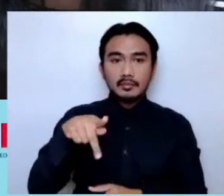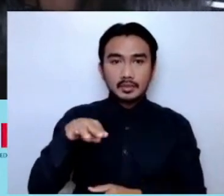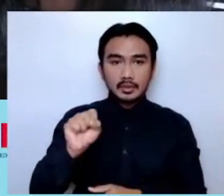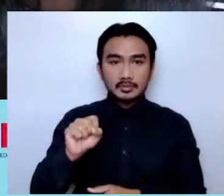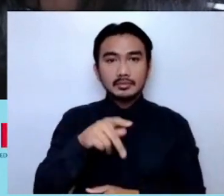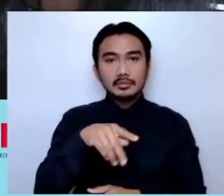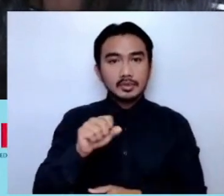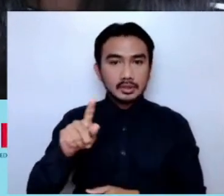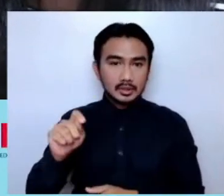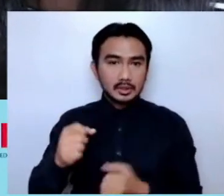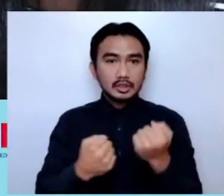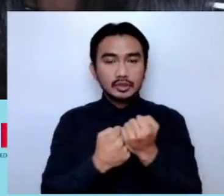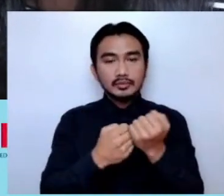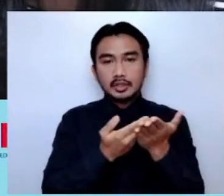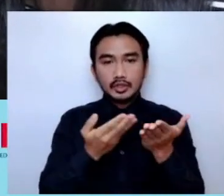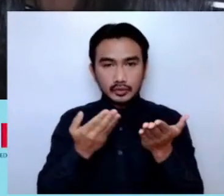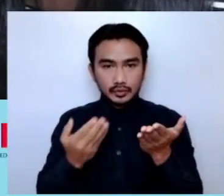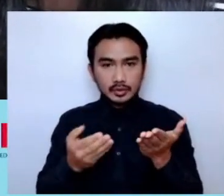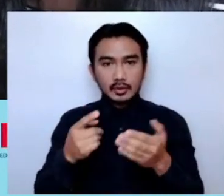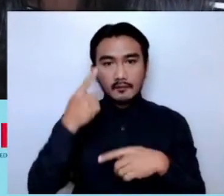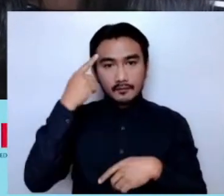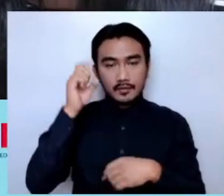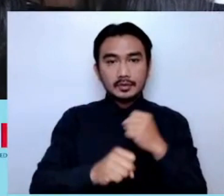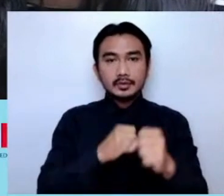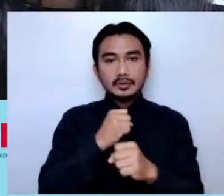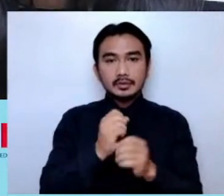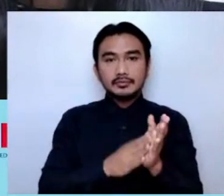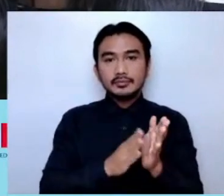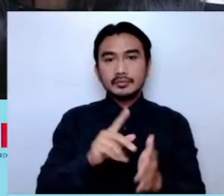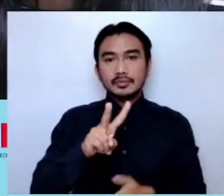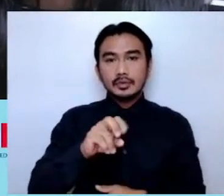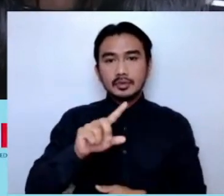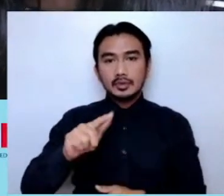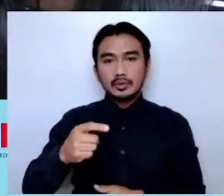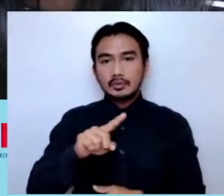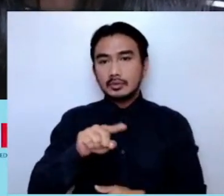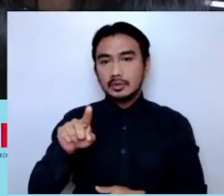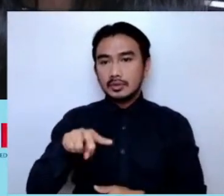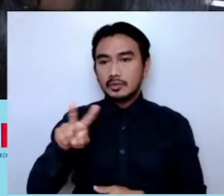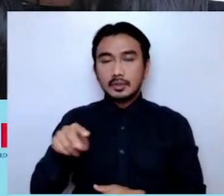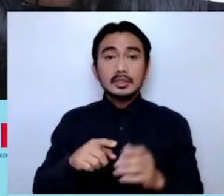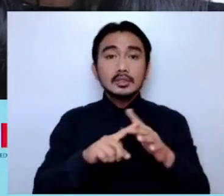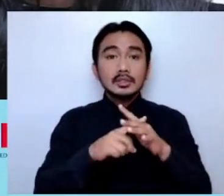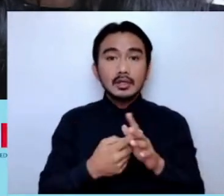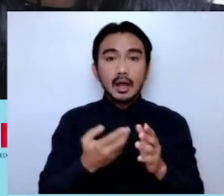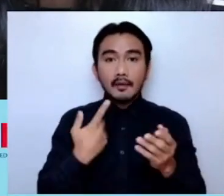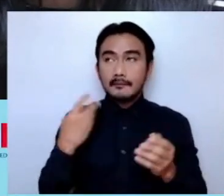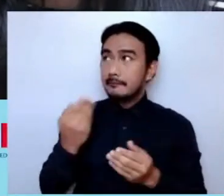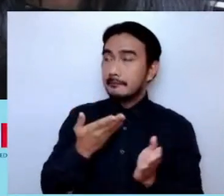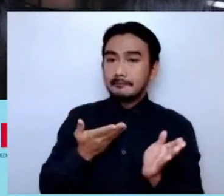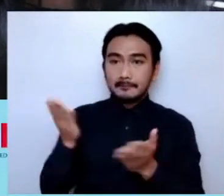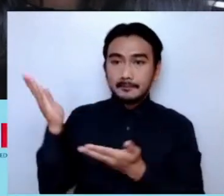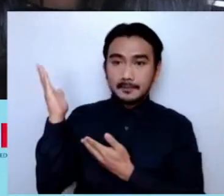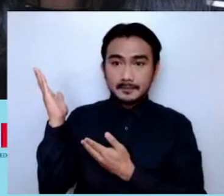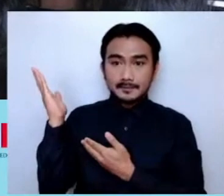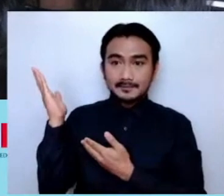for school year 2021-2022. And starting off, as you can see on your screen, we have